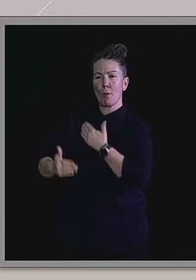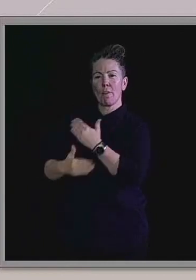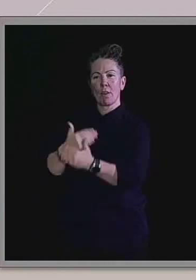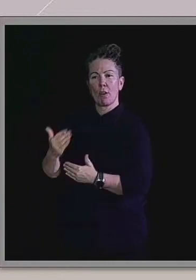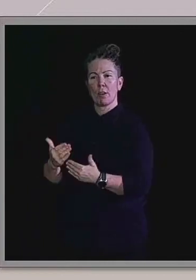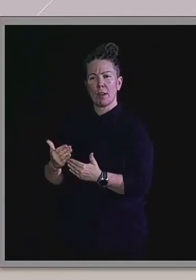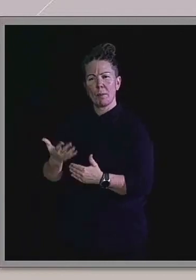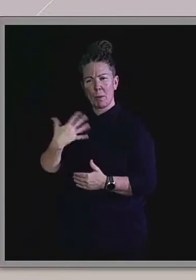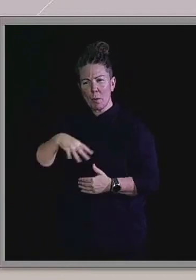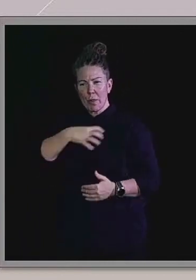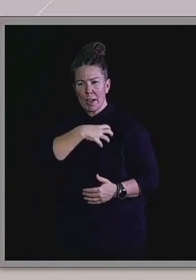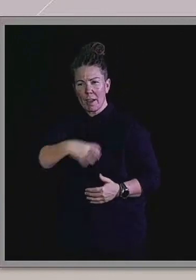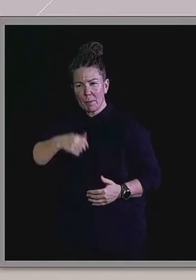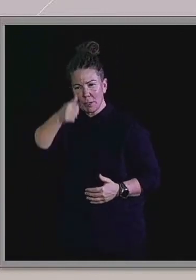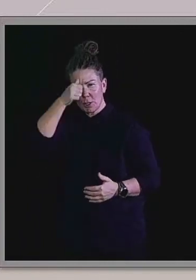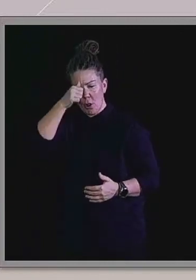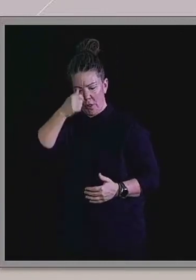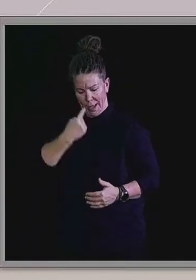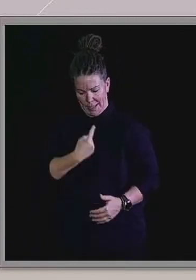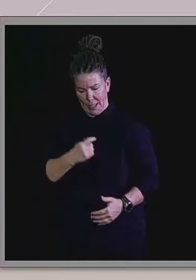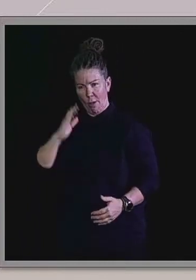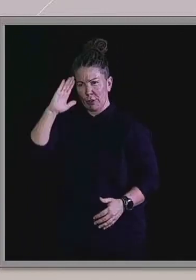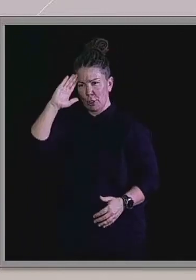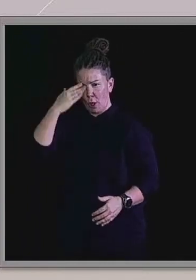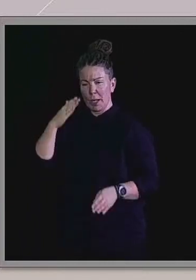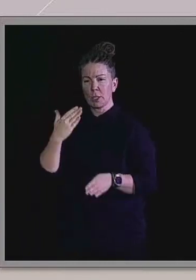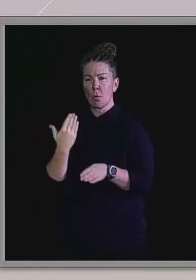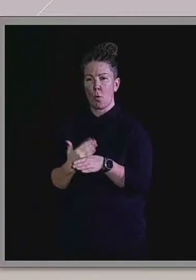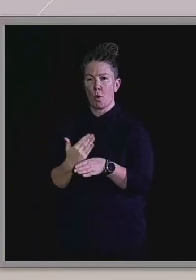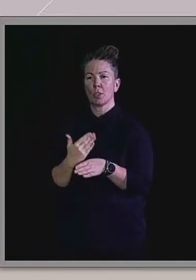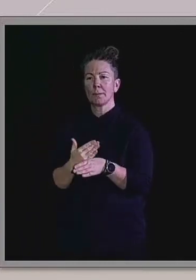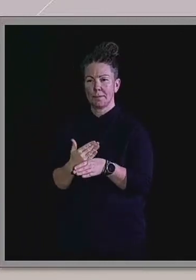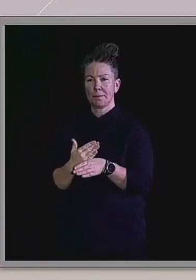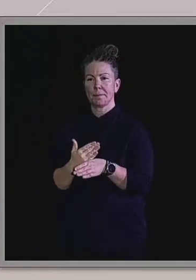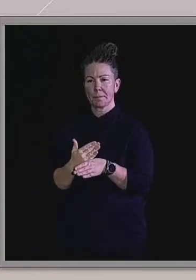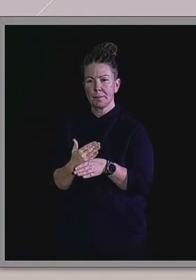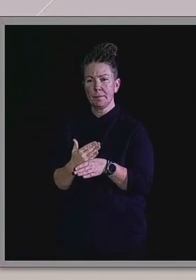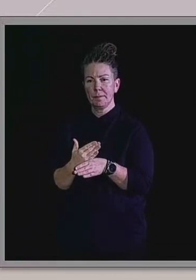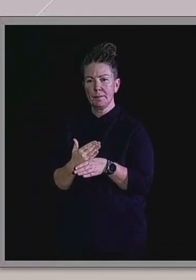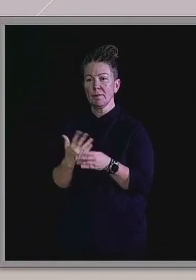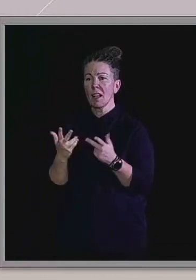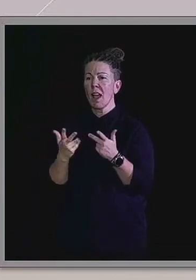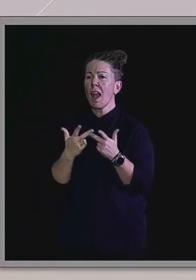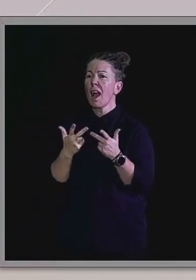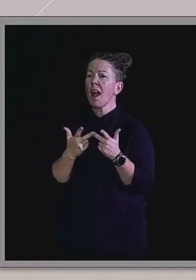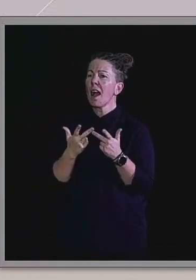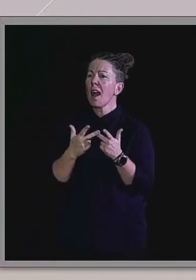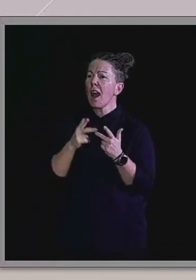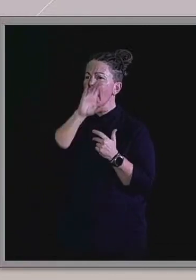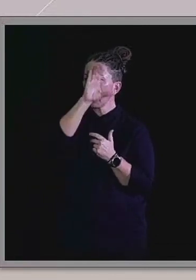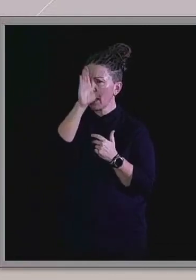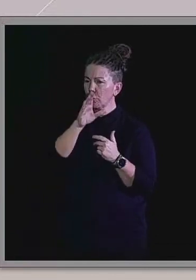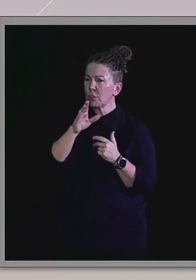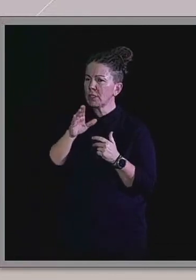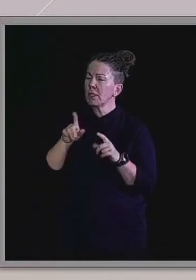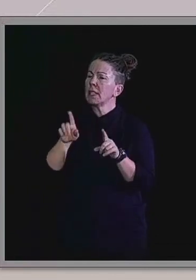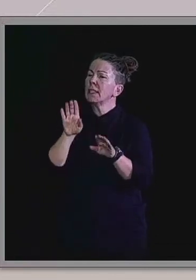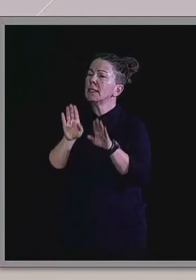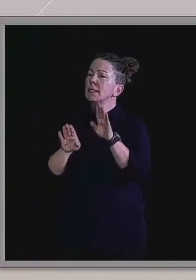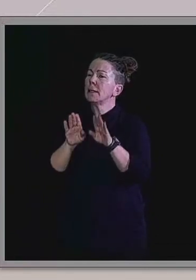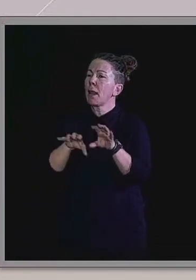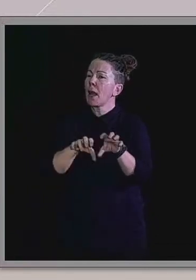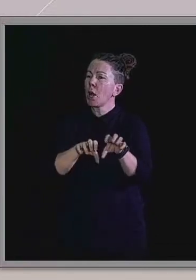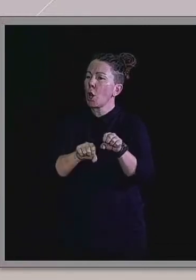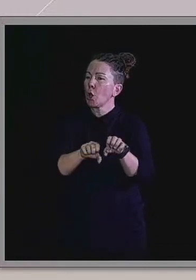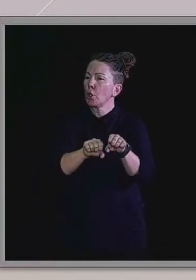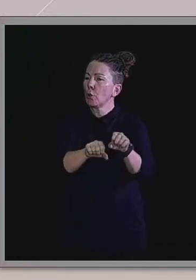to know that self-determination does work. In other countries and with similar colonial backgrounds to us, the United States,